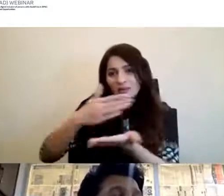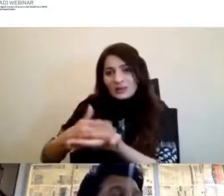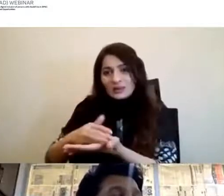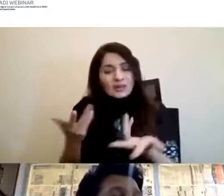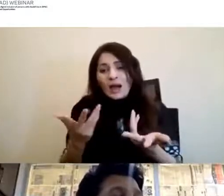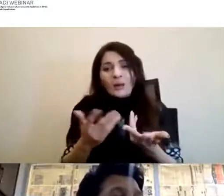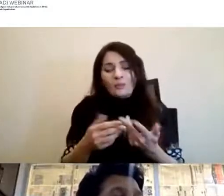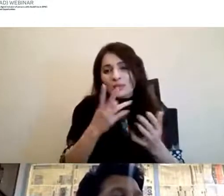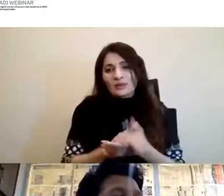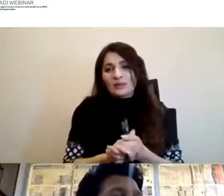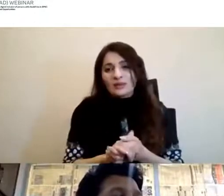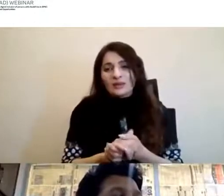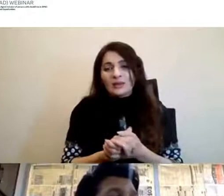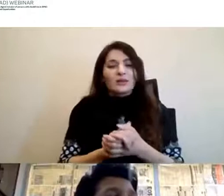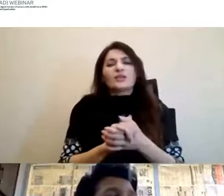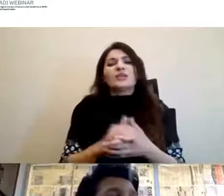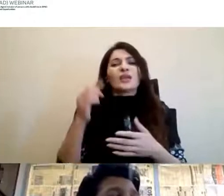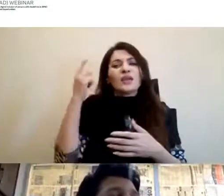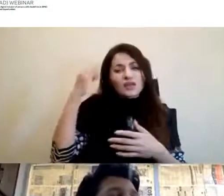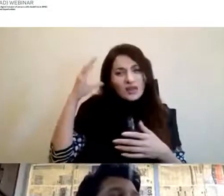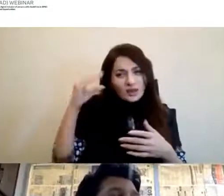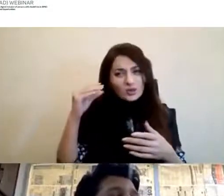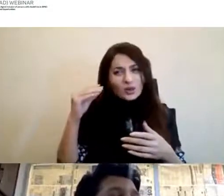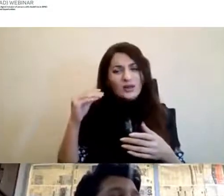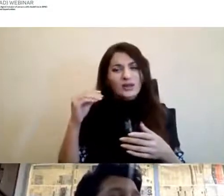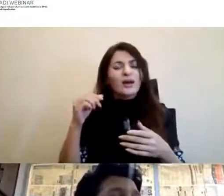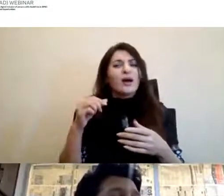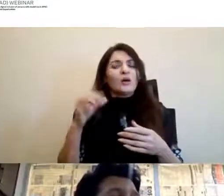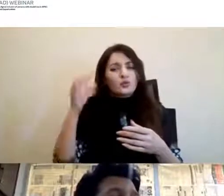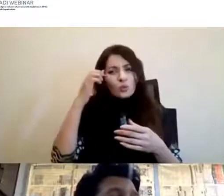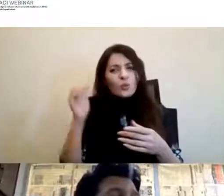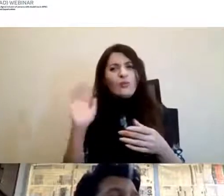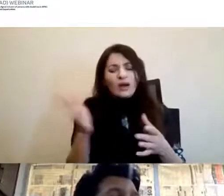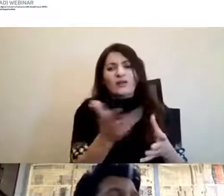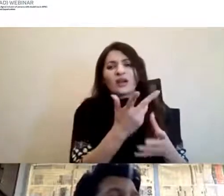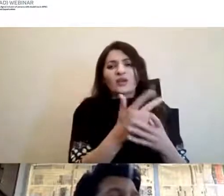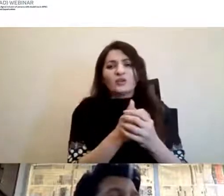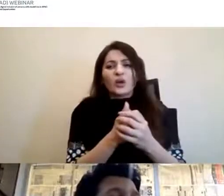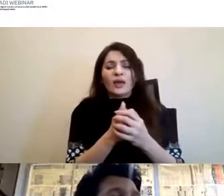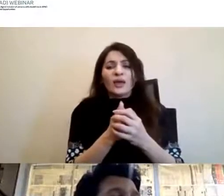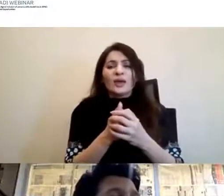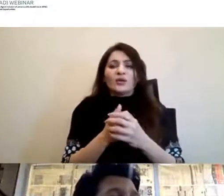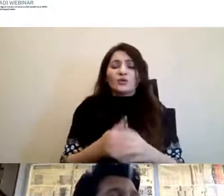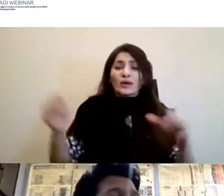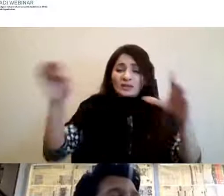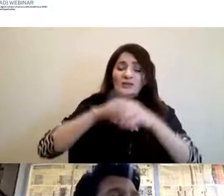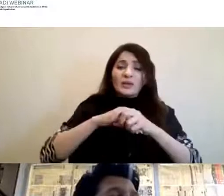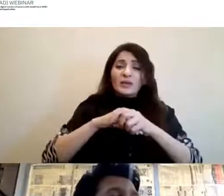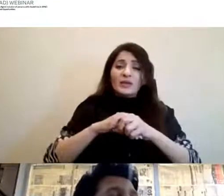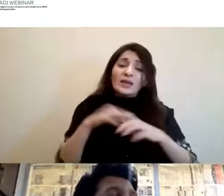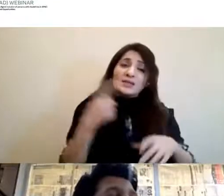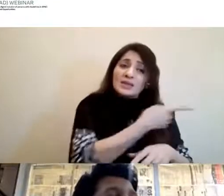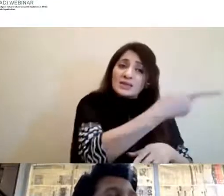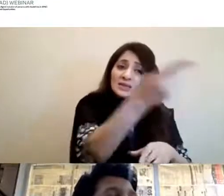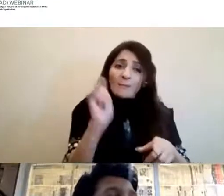and psychosocial disabilities? It should be taken as a holistic model of accessibility, because every